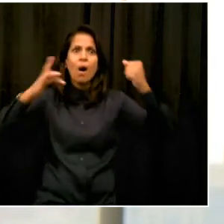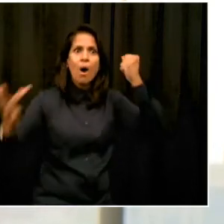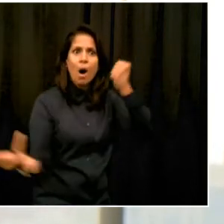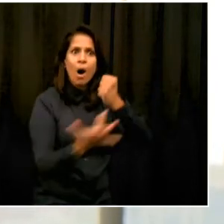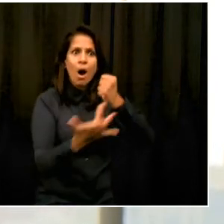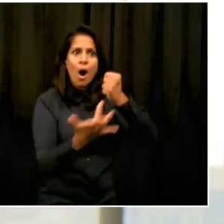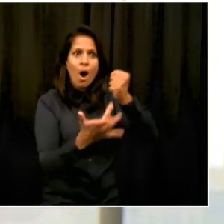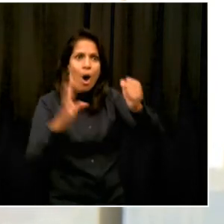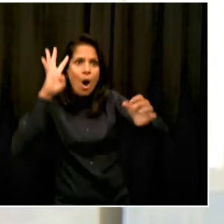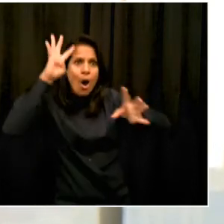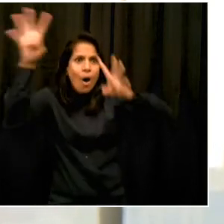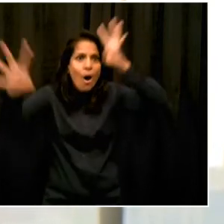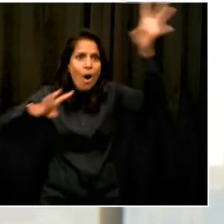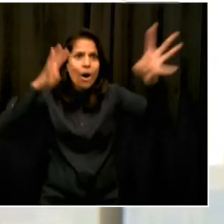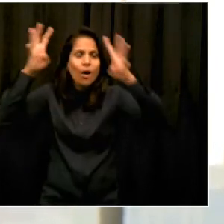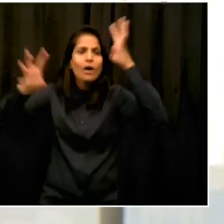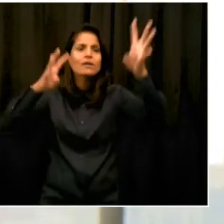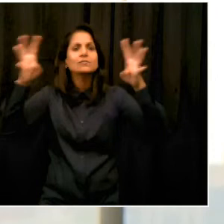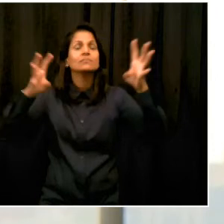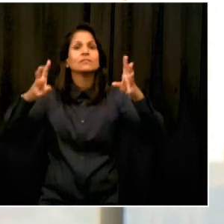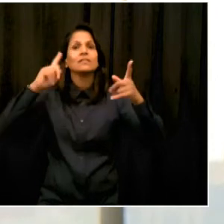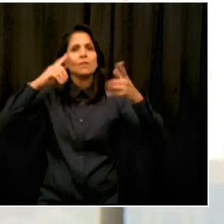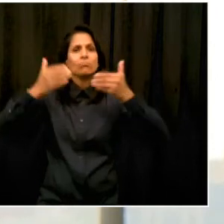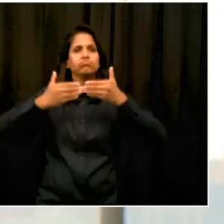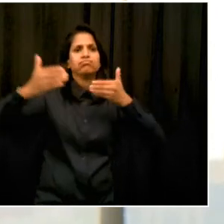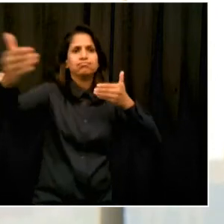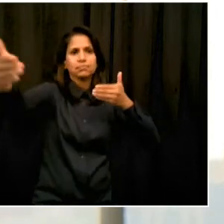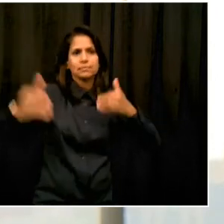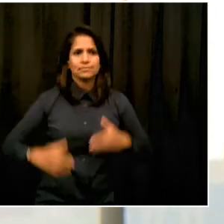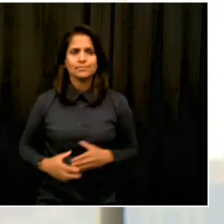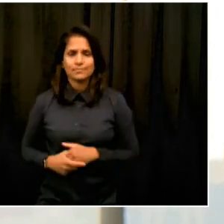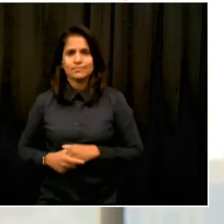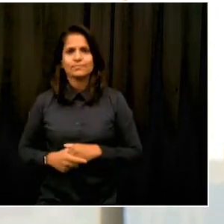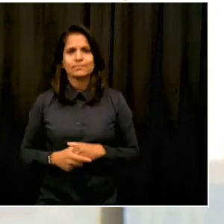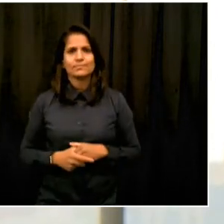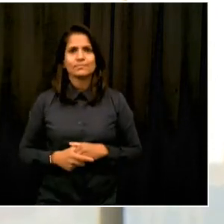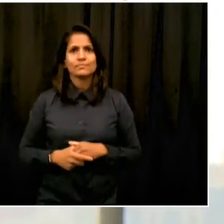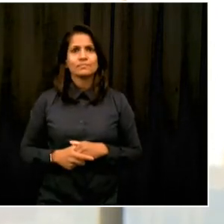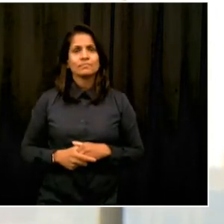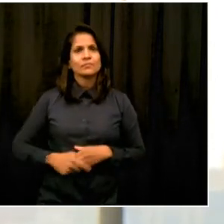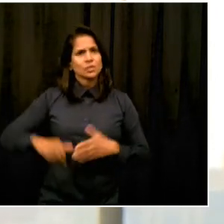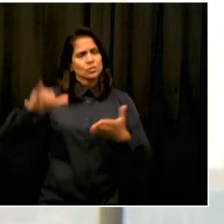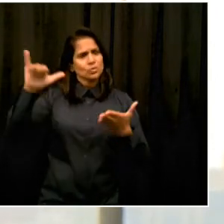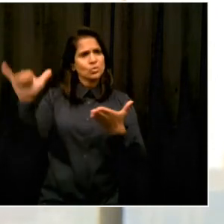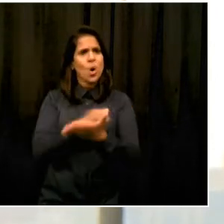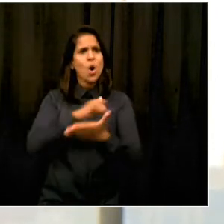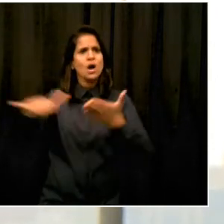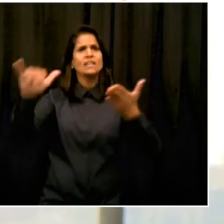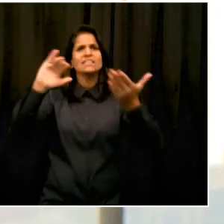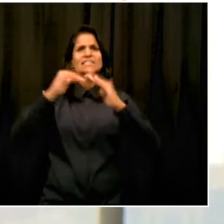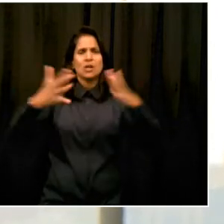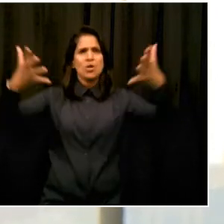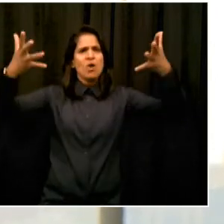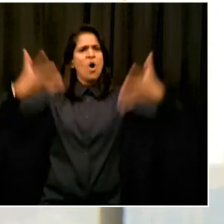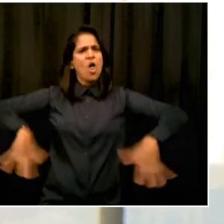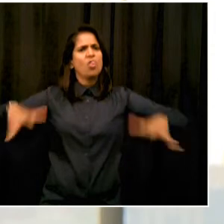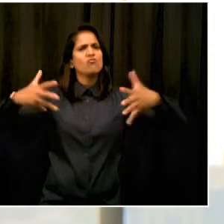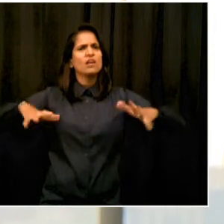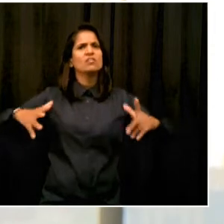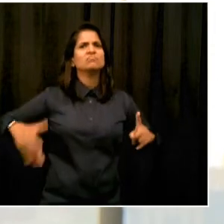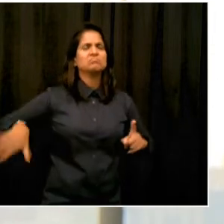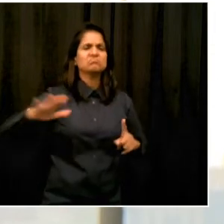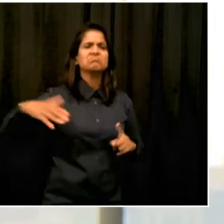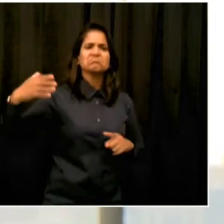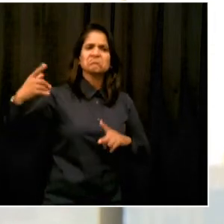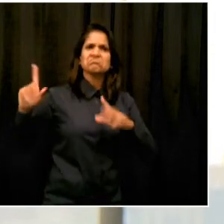saying, New York City has had many great eras, and New York City has had many setbacks.